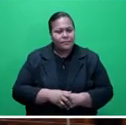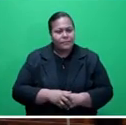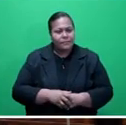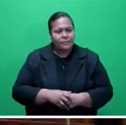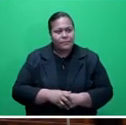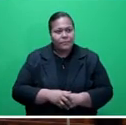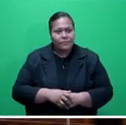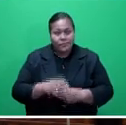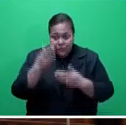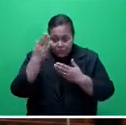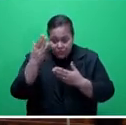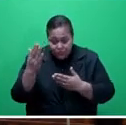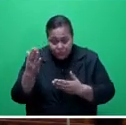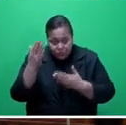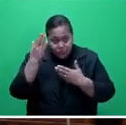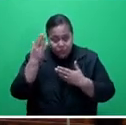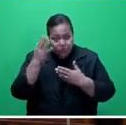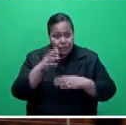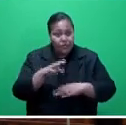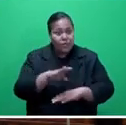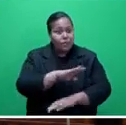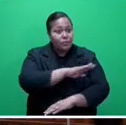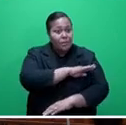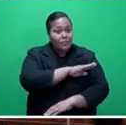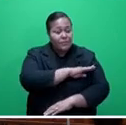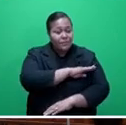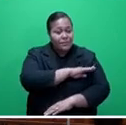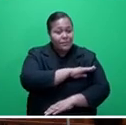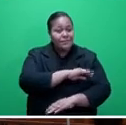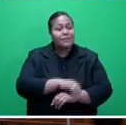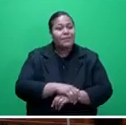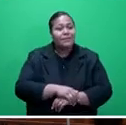the Honourable Prime Minister's speech